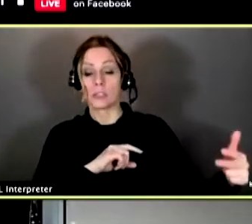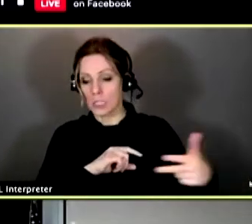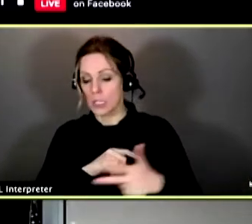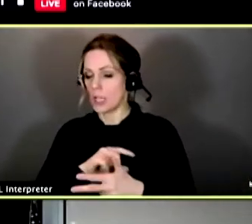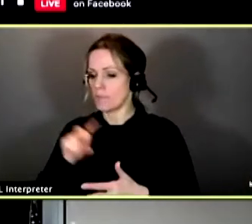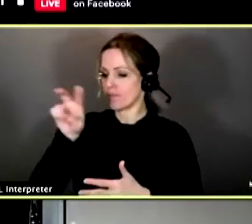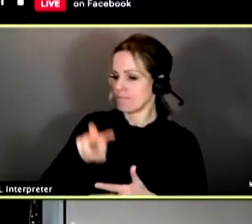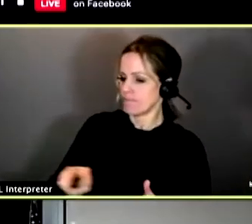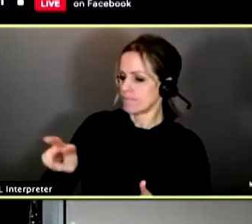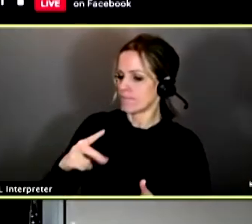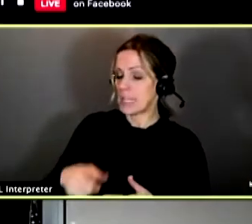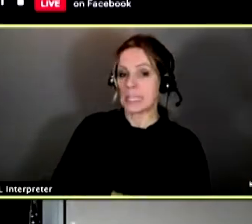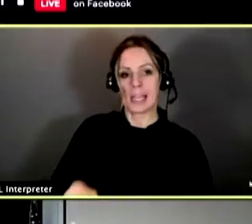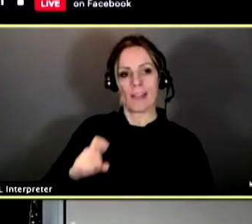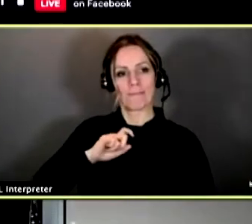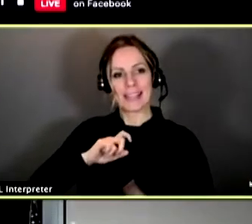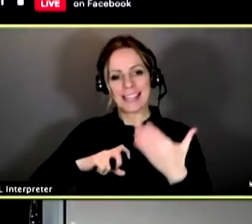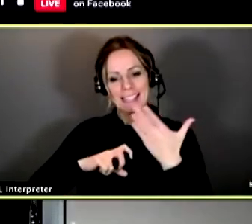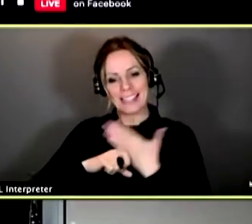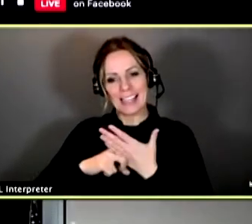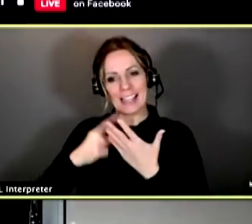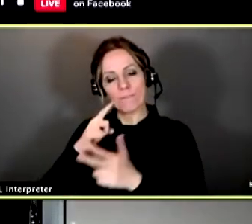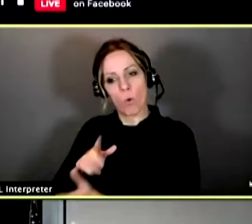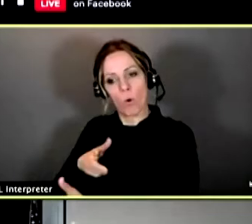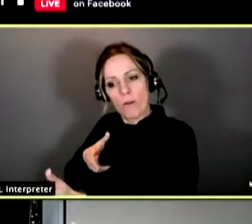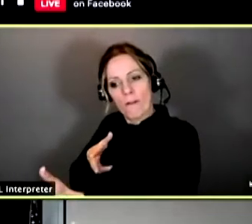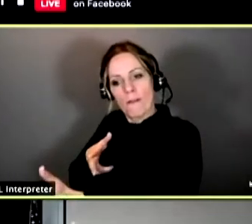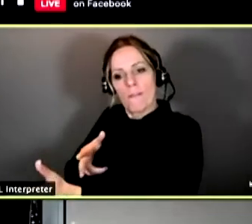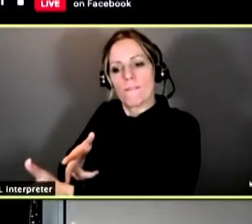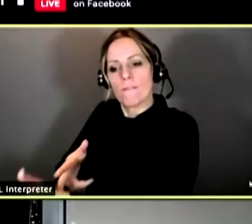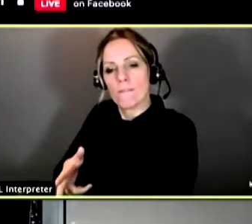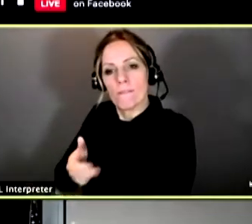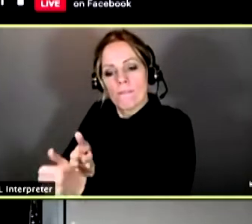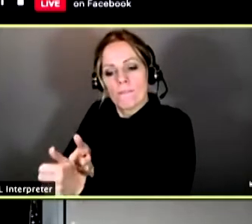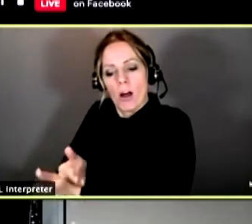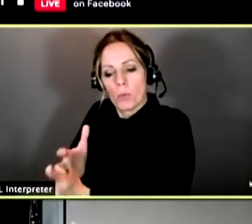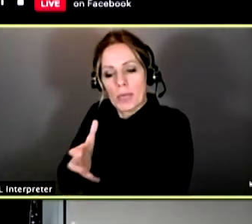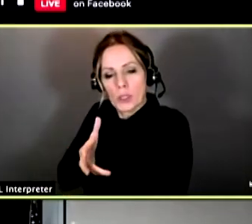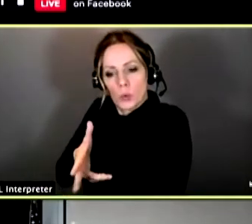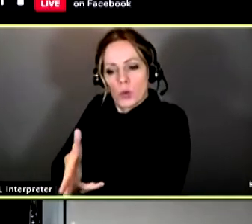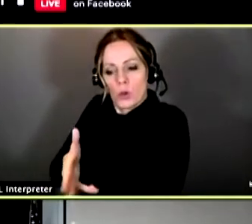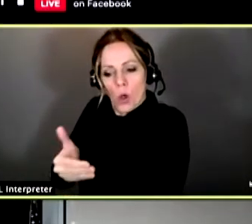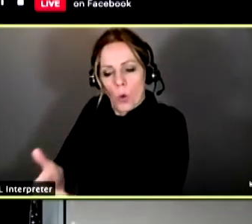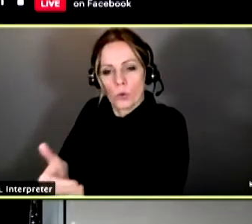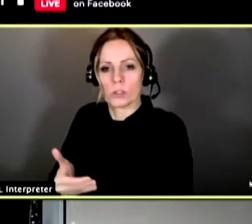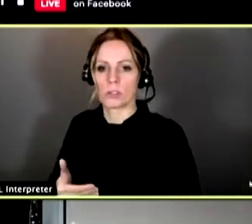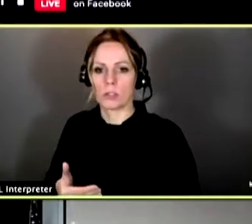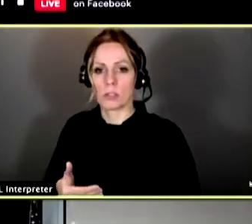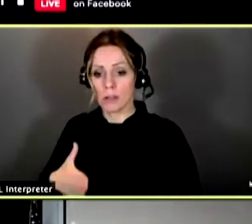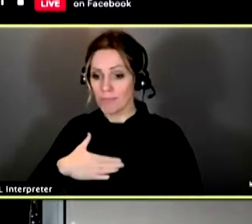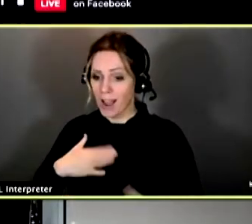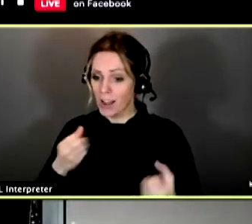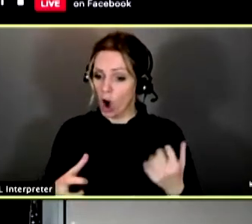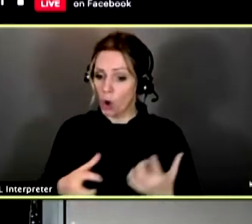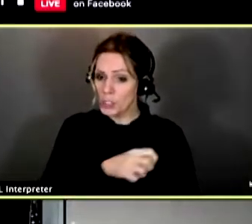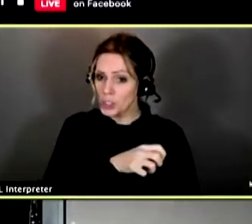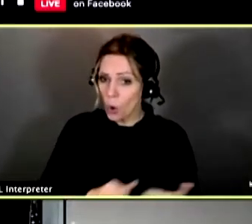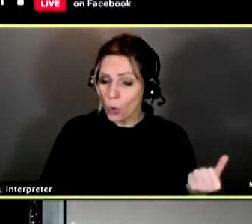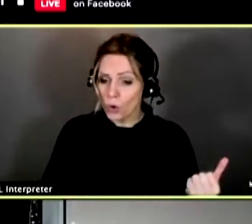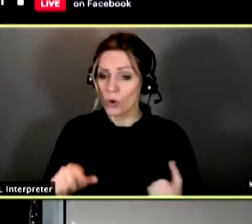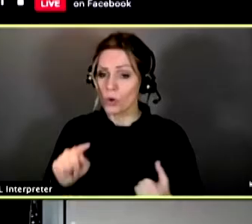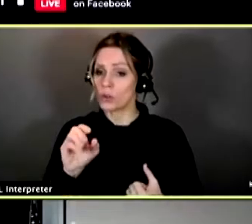totaled. Like, he gave me the ticket, and then I also had to pay the fine. Plus, I didn't have gap insurance,